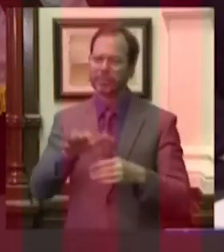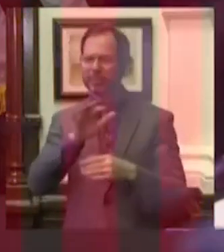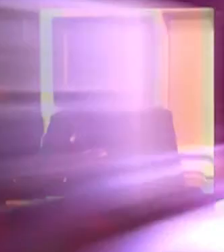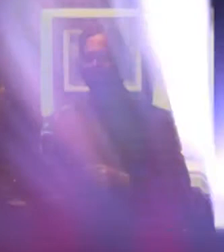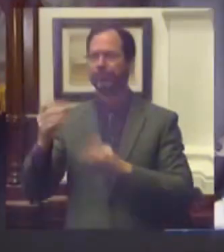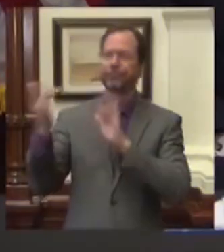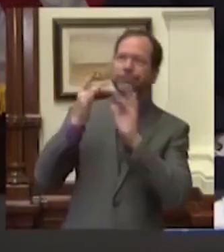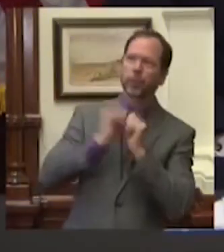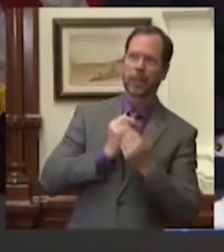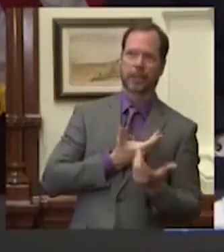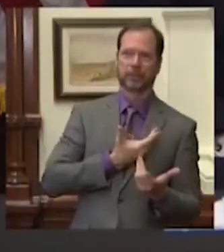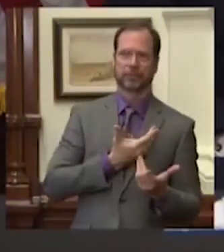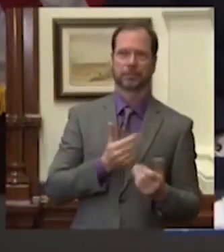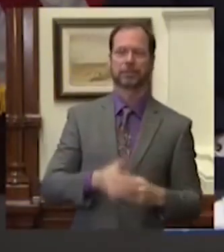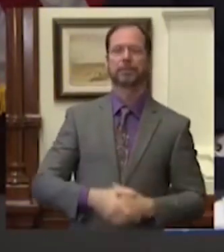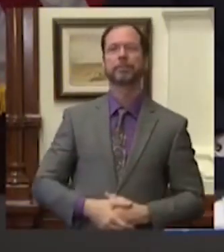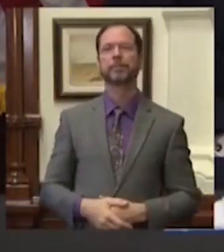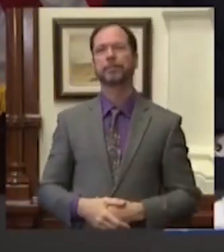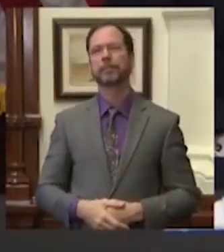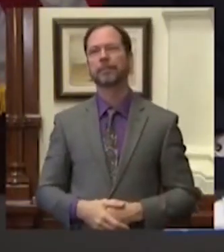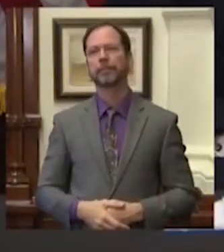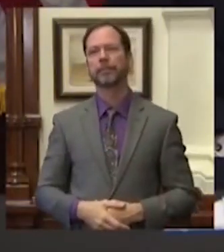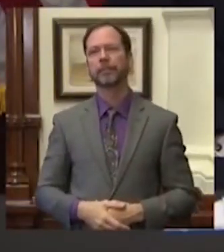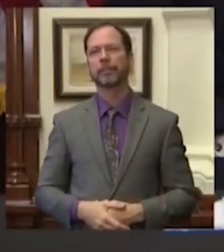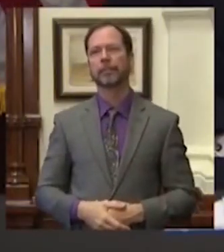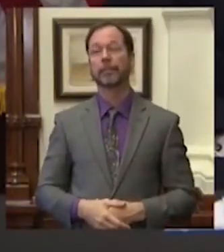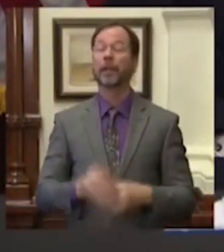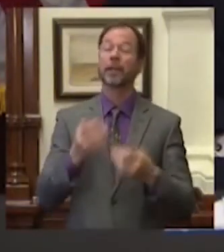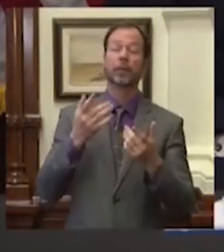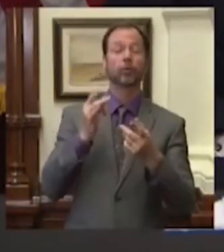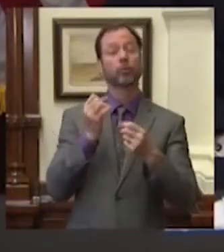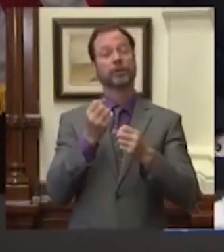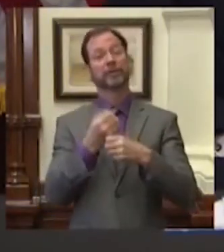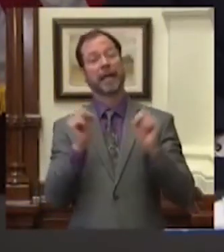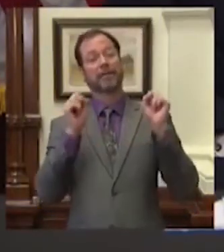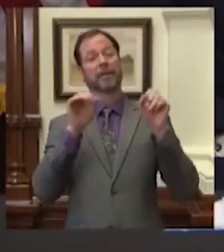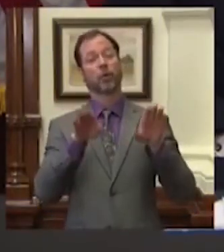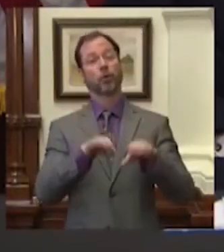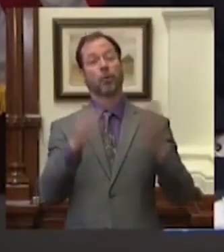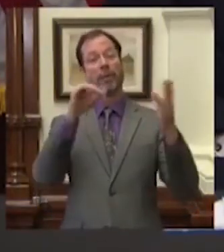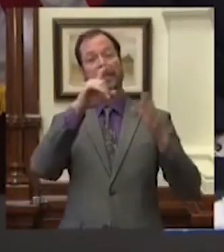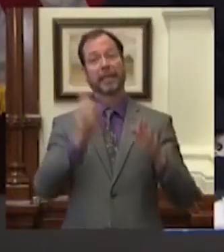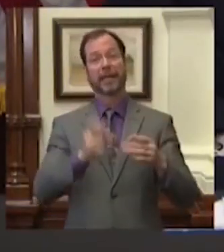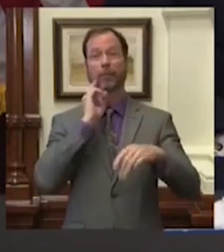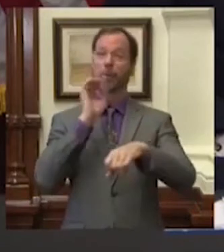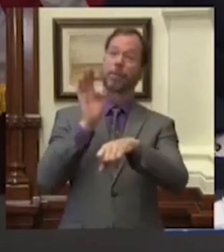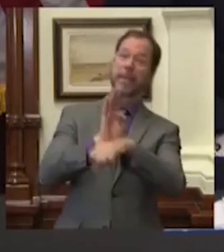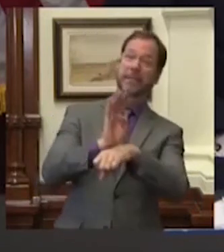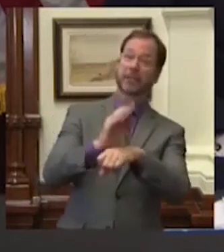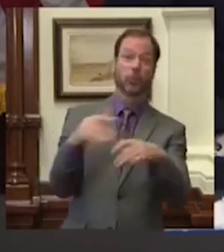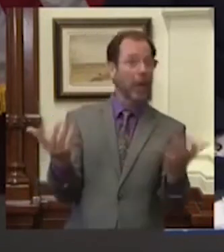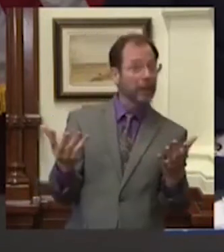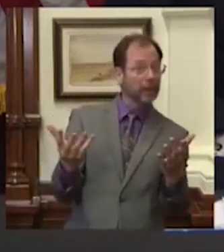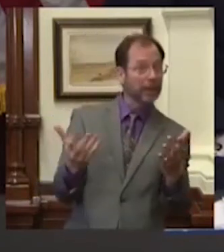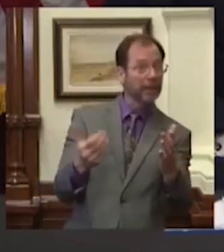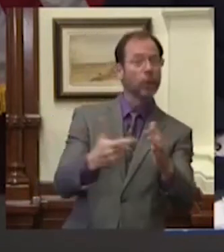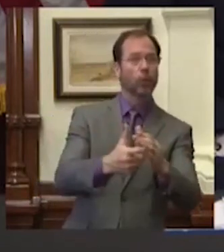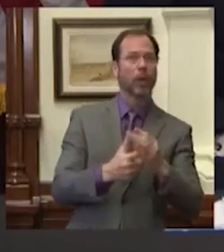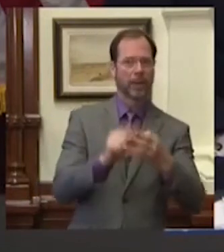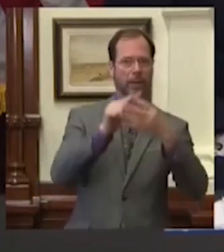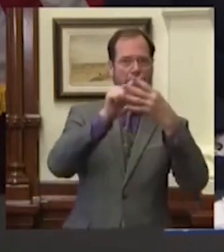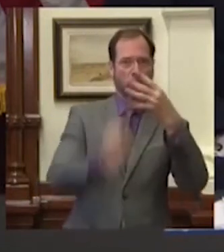mid-May. Now, safely opening Texas for business requires 4